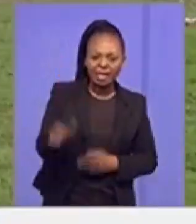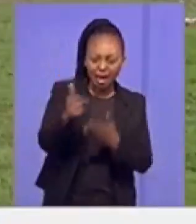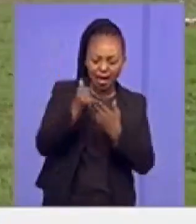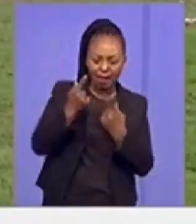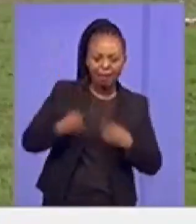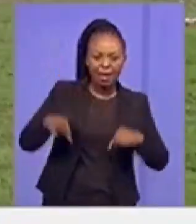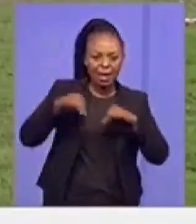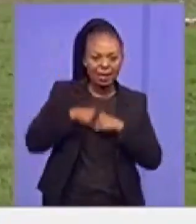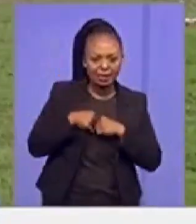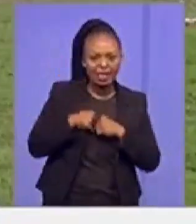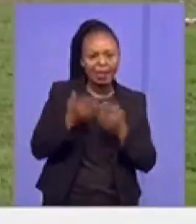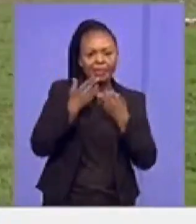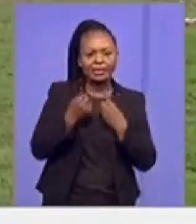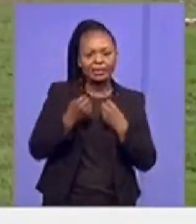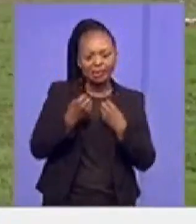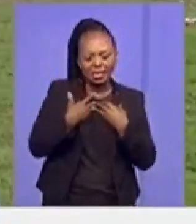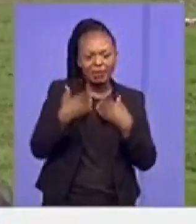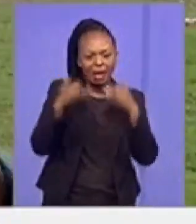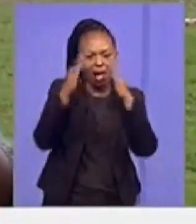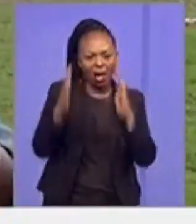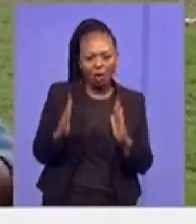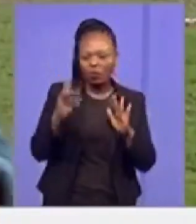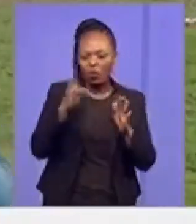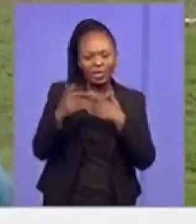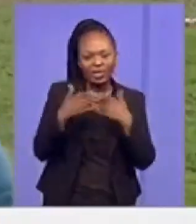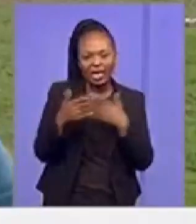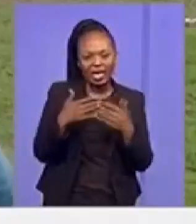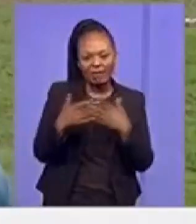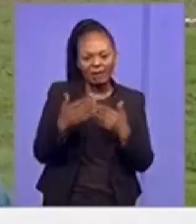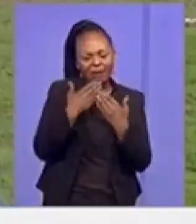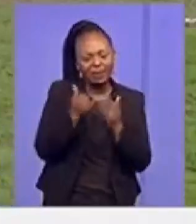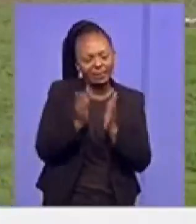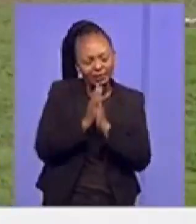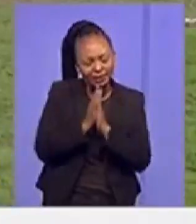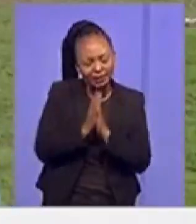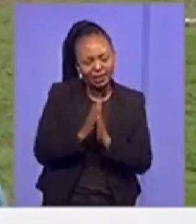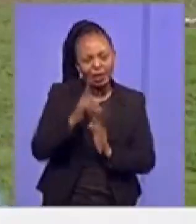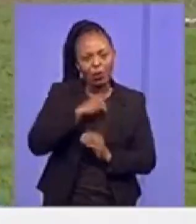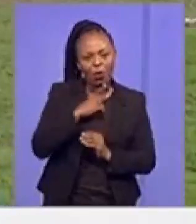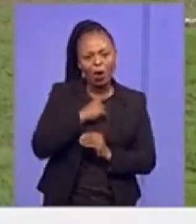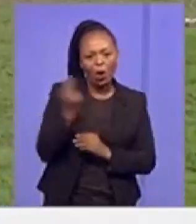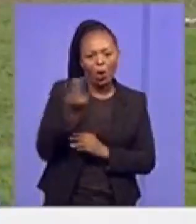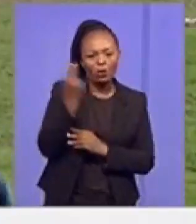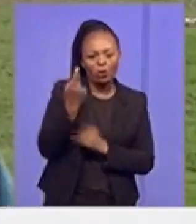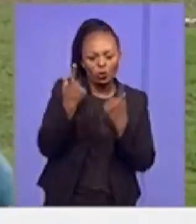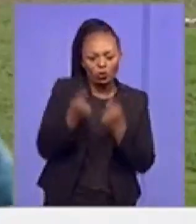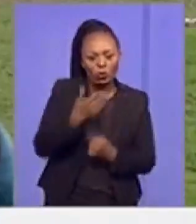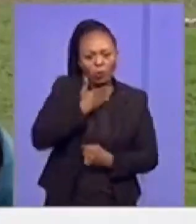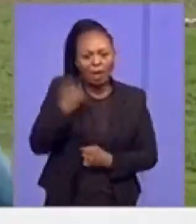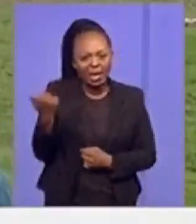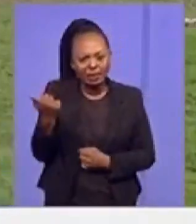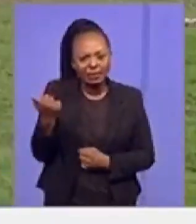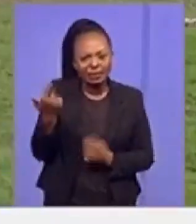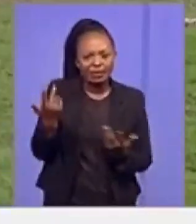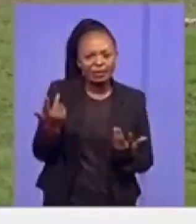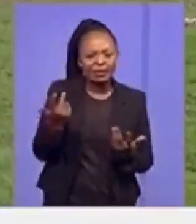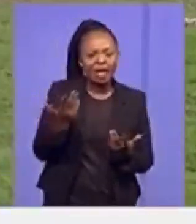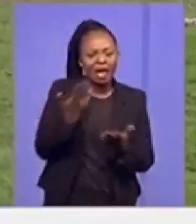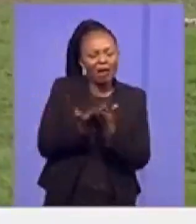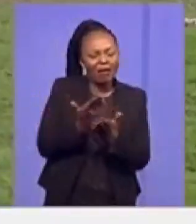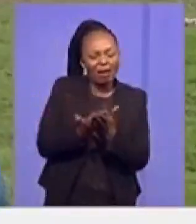us, give us some houses and whatever it is, because we're also doing our best so that we